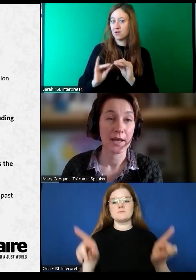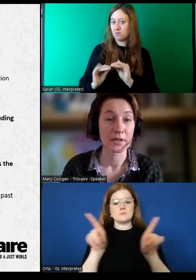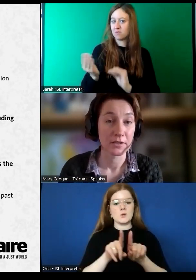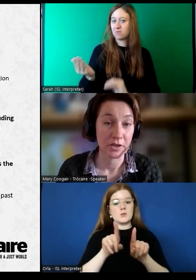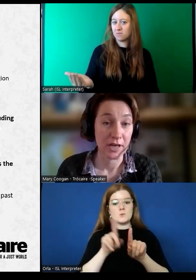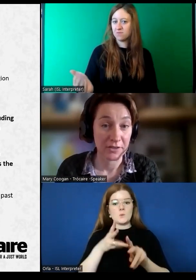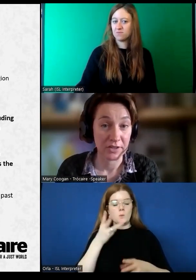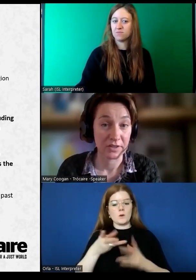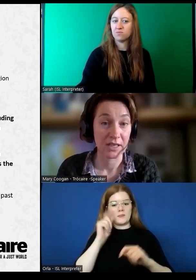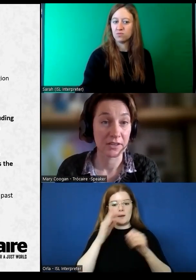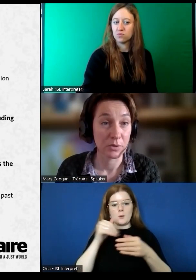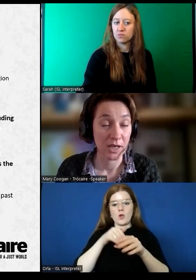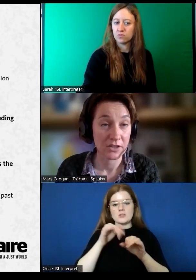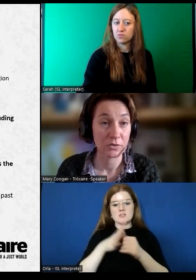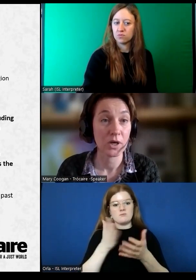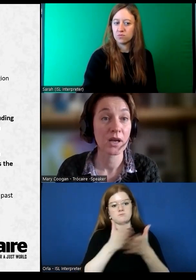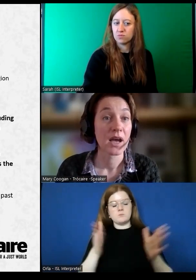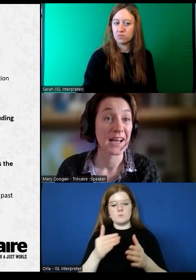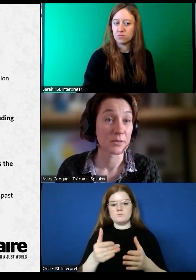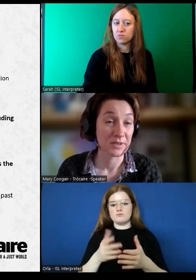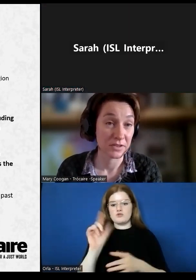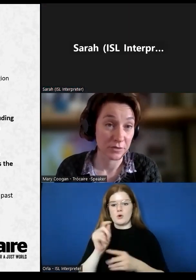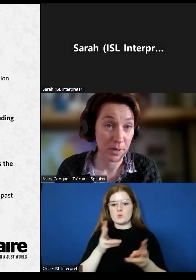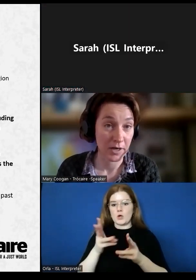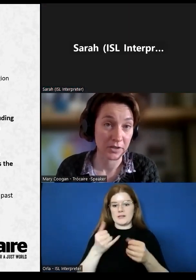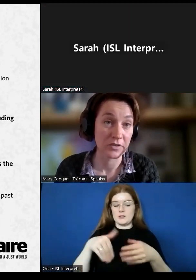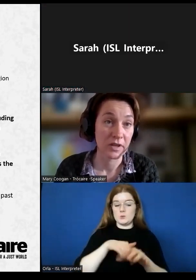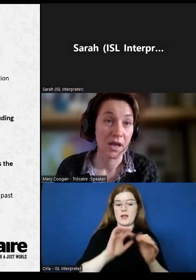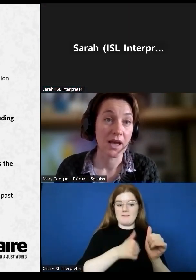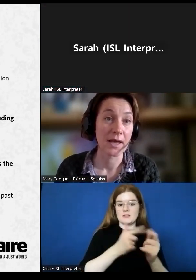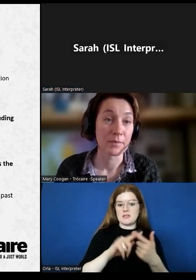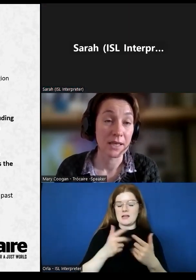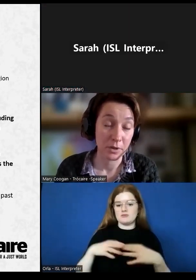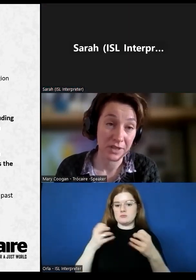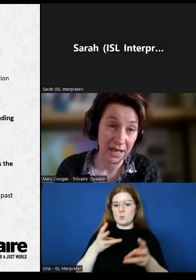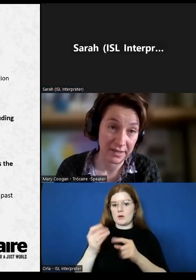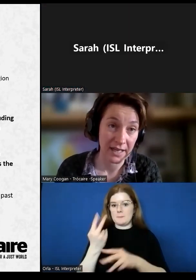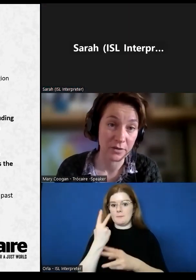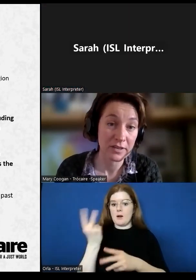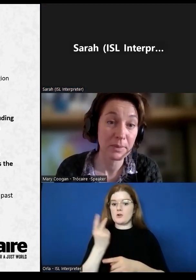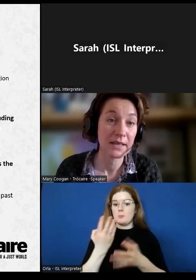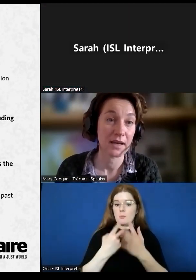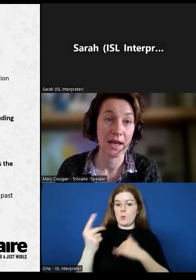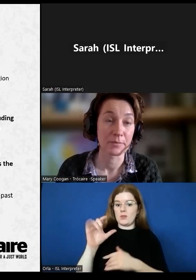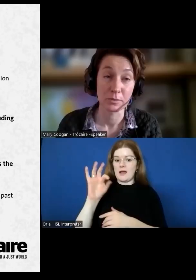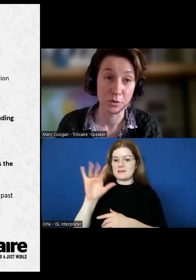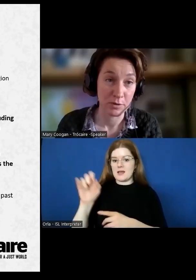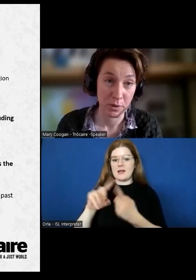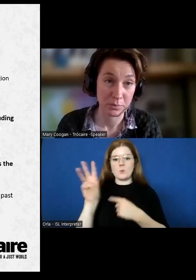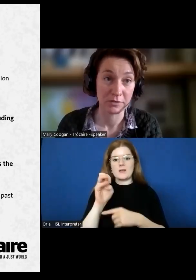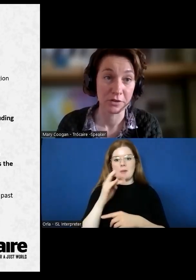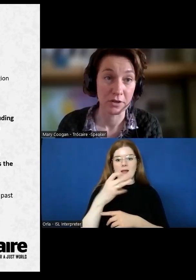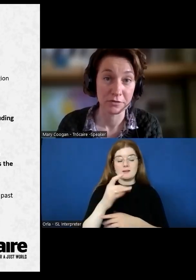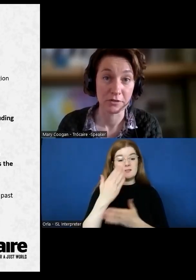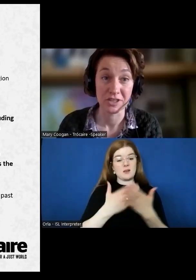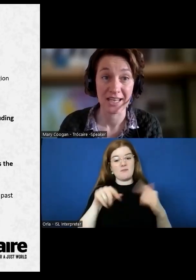work, including our advocacy and communications work and the position of our partners in both Gaza and the West Bank, some of whom we've